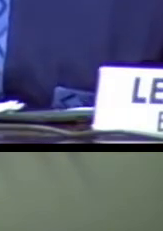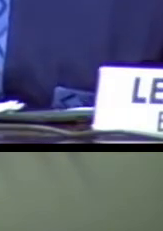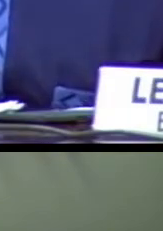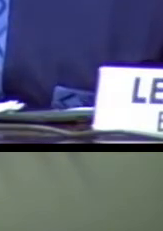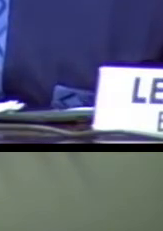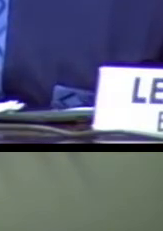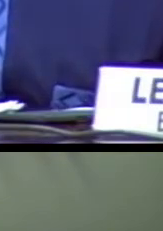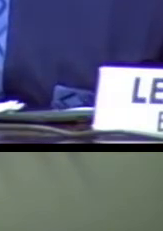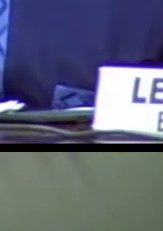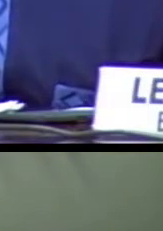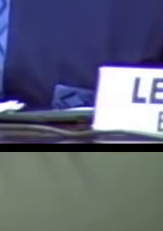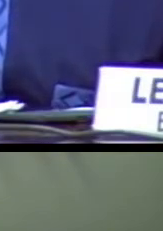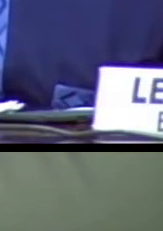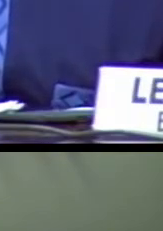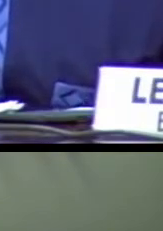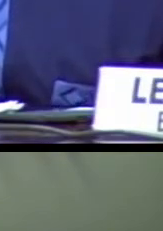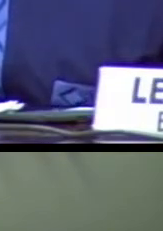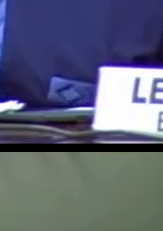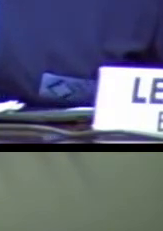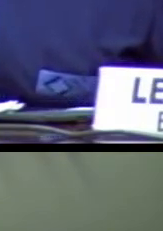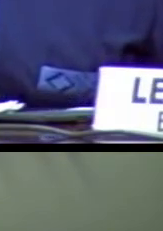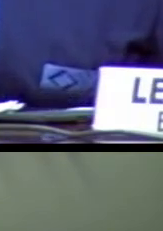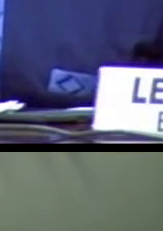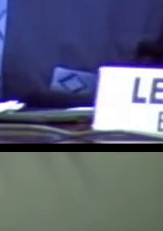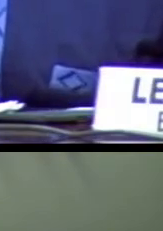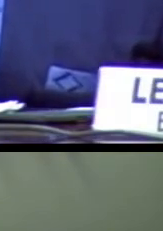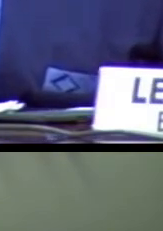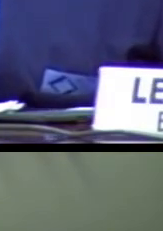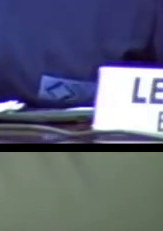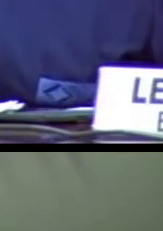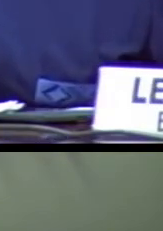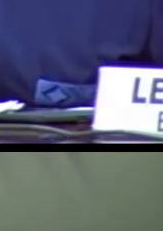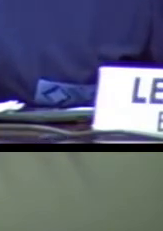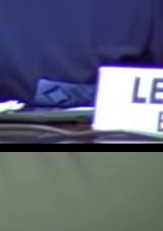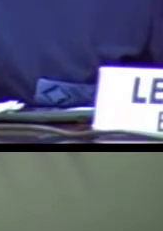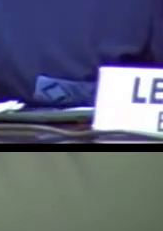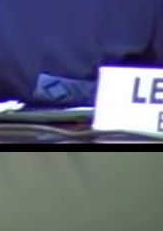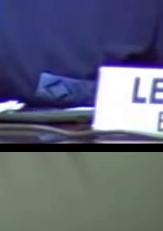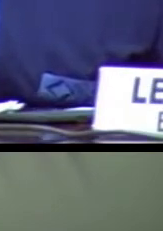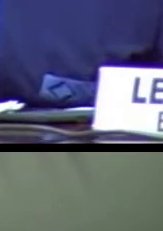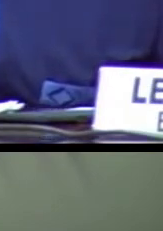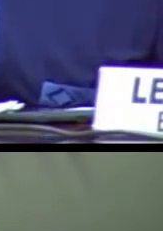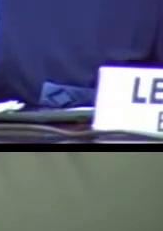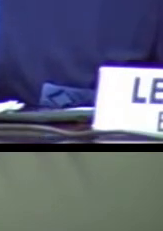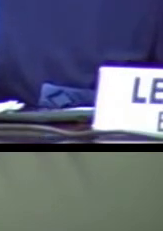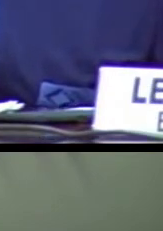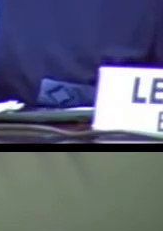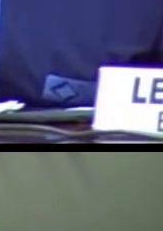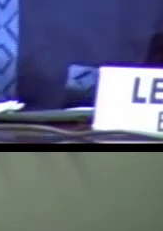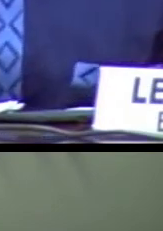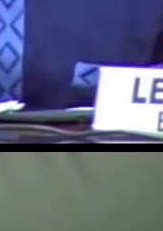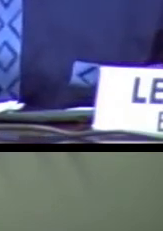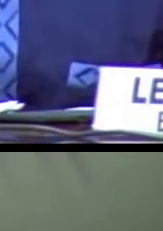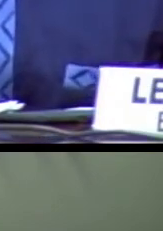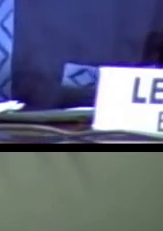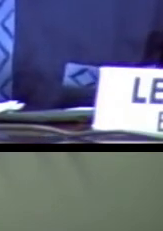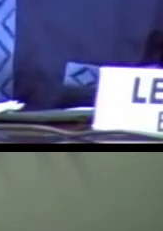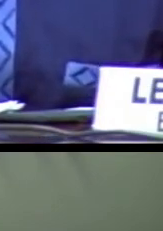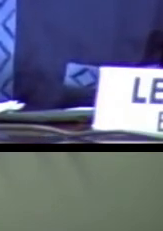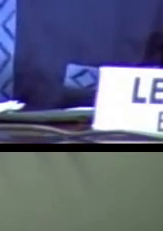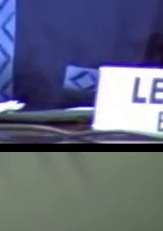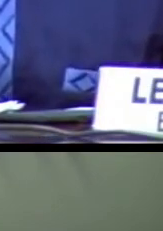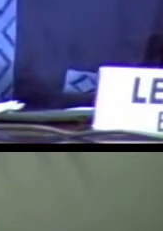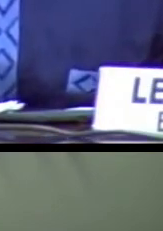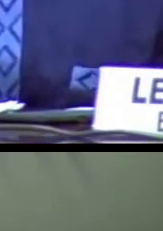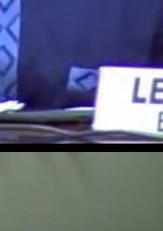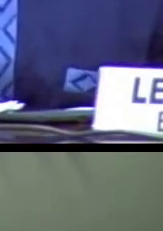You have accepted that Jammeh ordered the assassination of Usman Silla and the junglers attempted